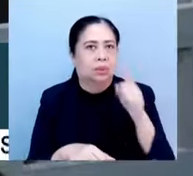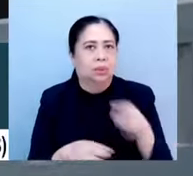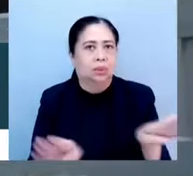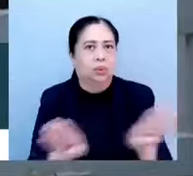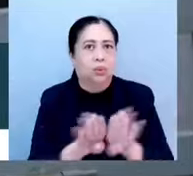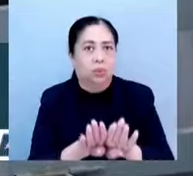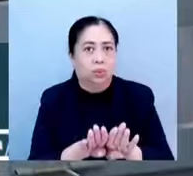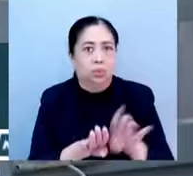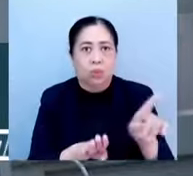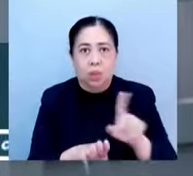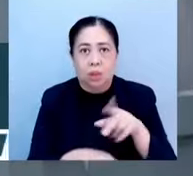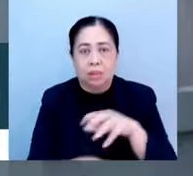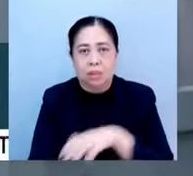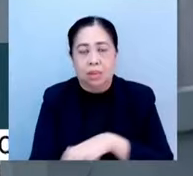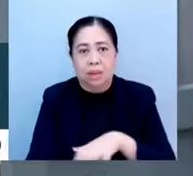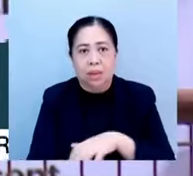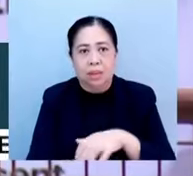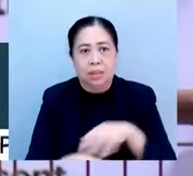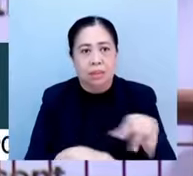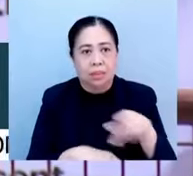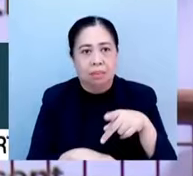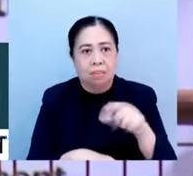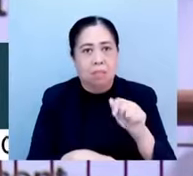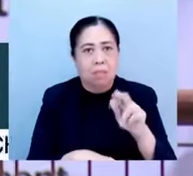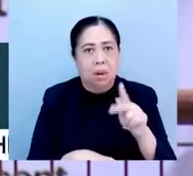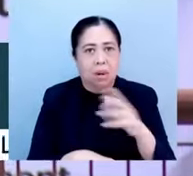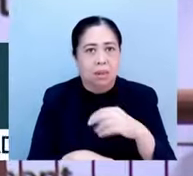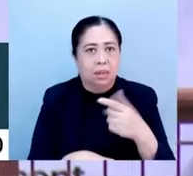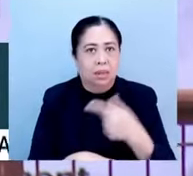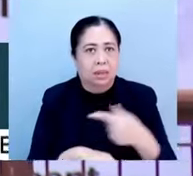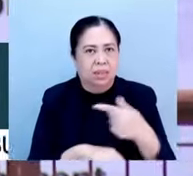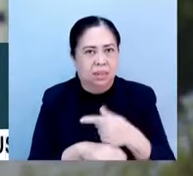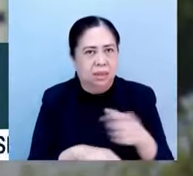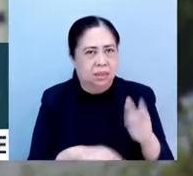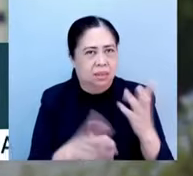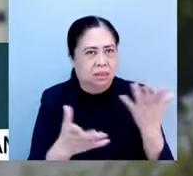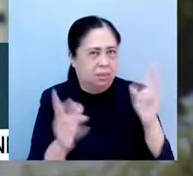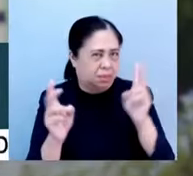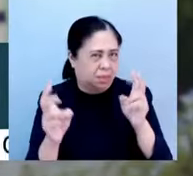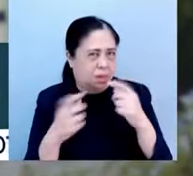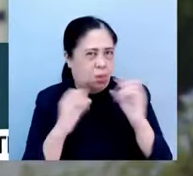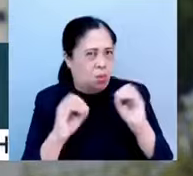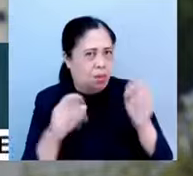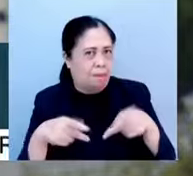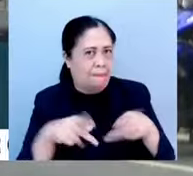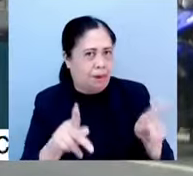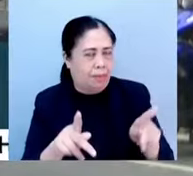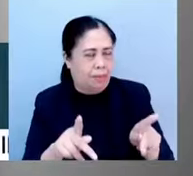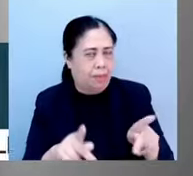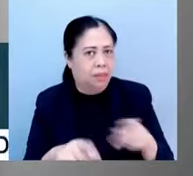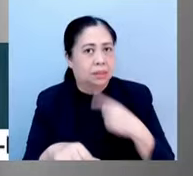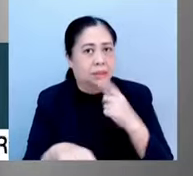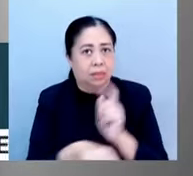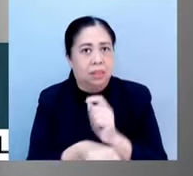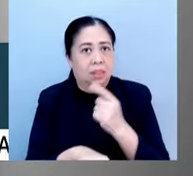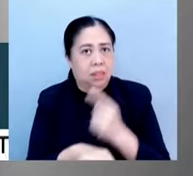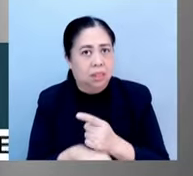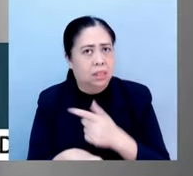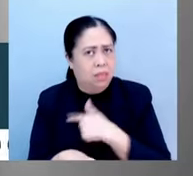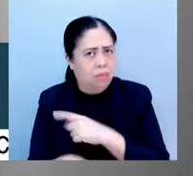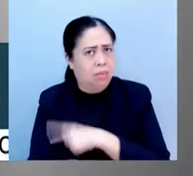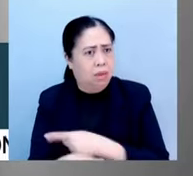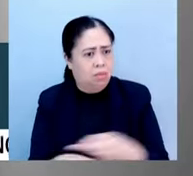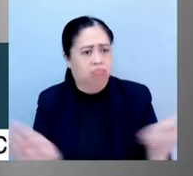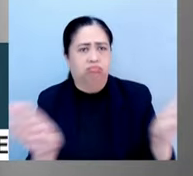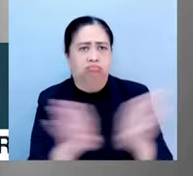of the Makati Park and Garden for allegedly operating without necessary permits. Taguig says it has the power to close the